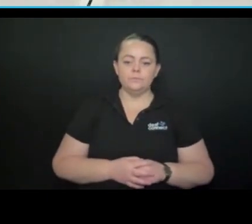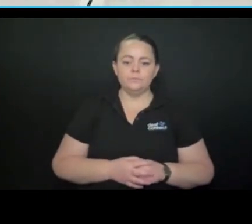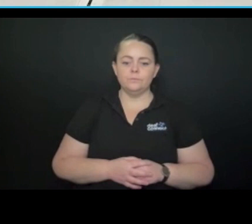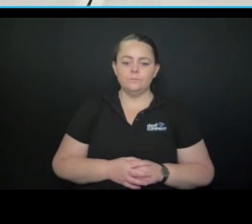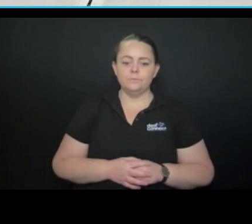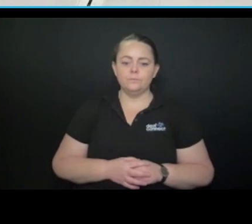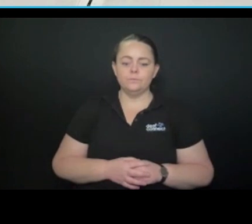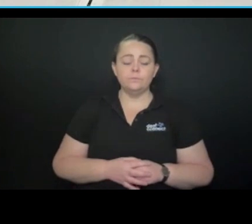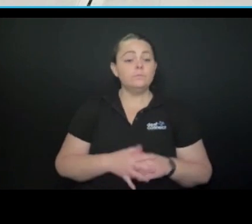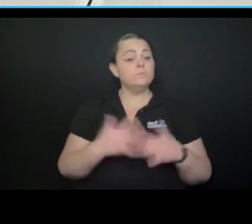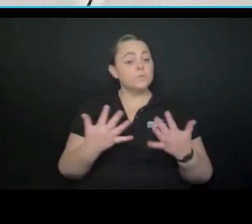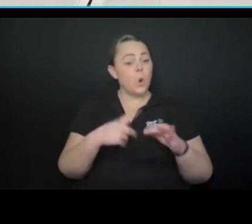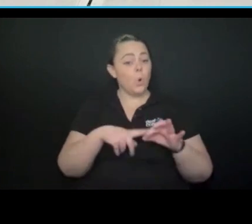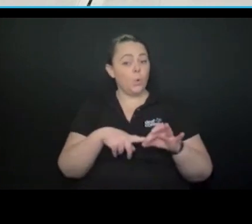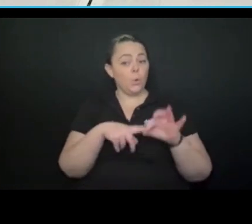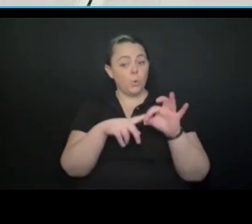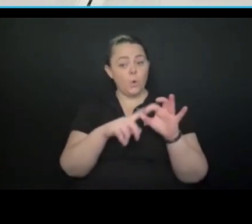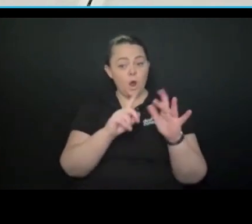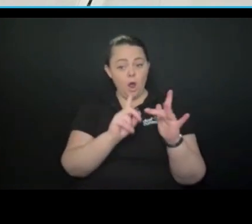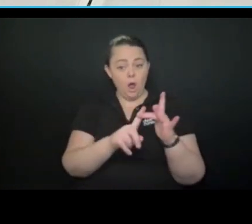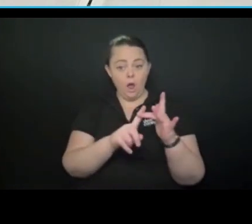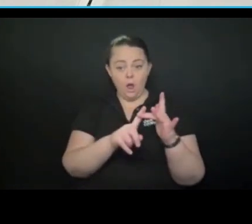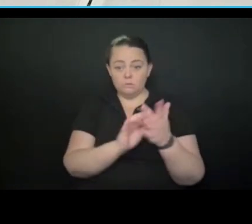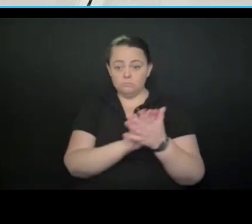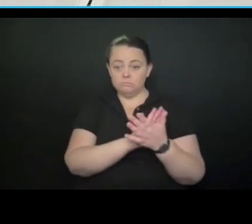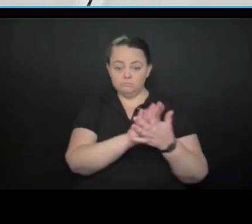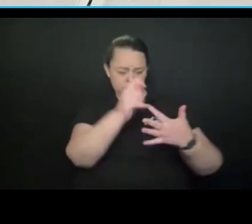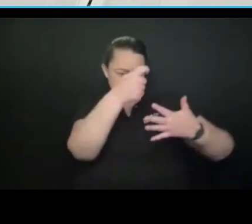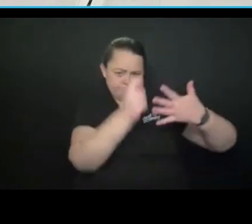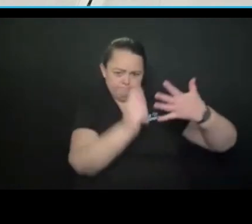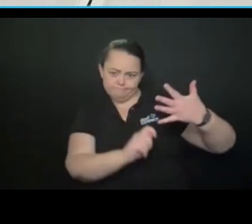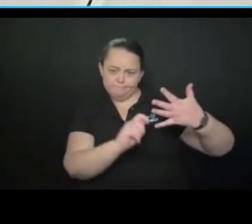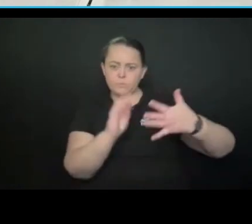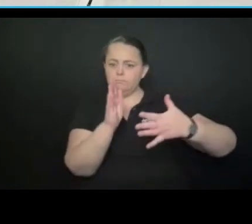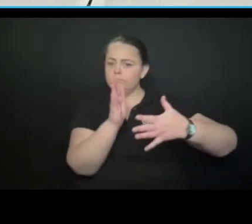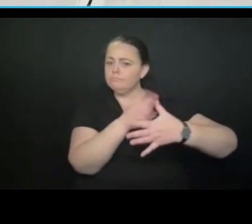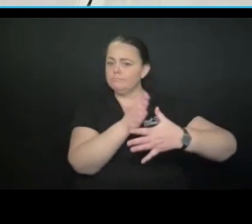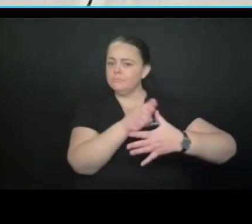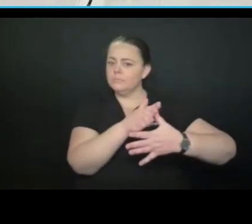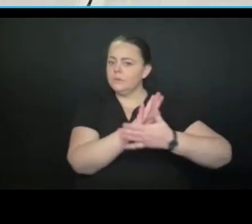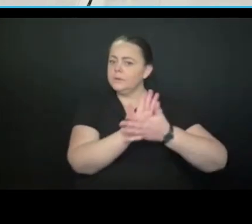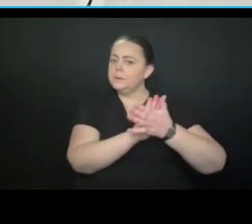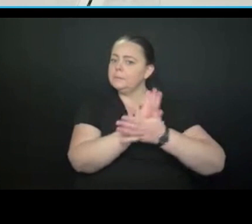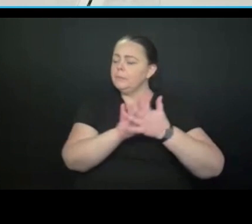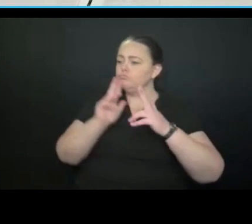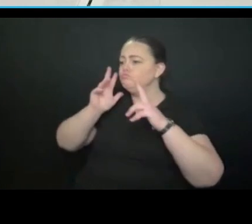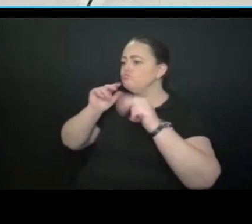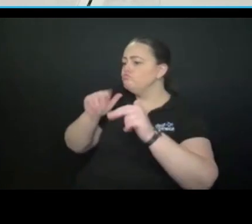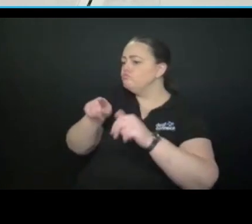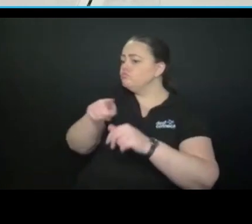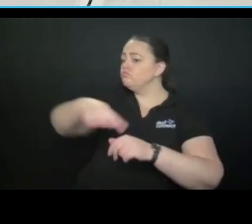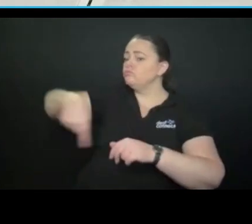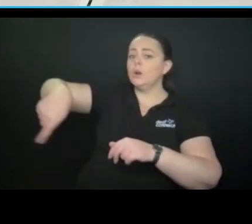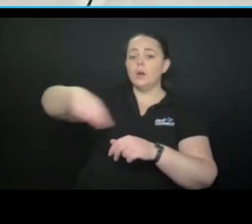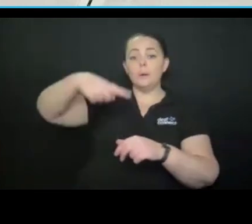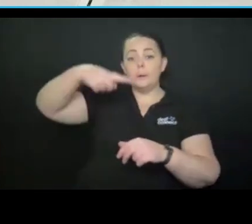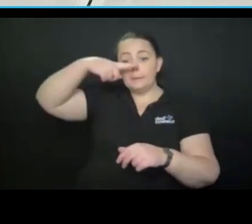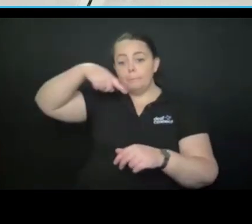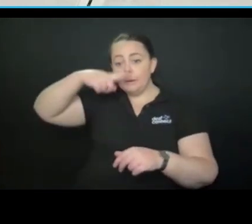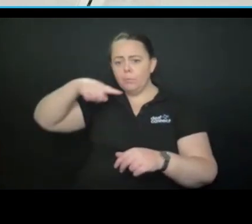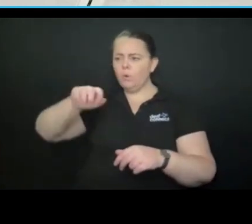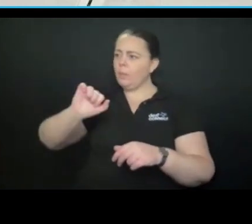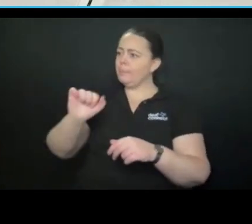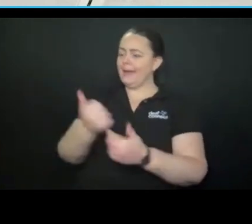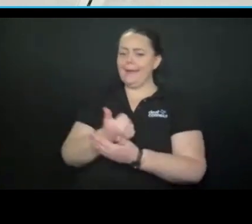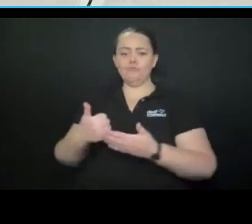the quality indicator measures the percentage of care recipients who experience a decline in the activities of daily living, or